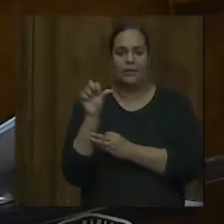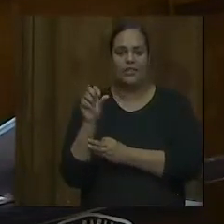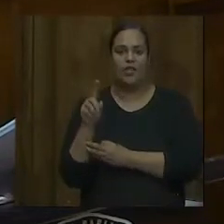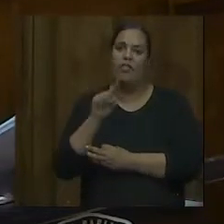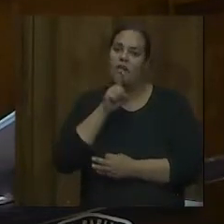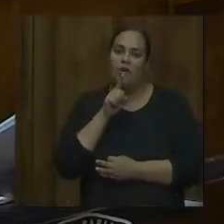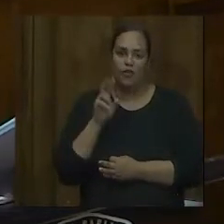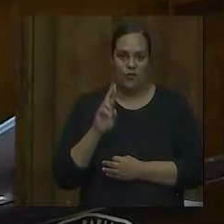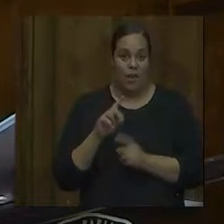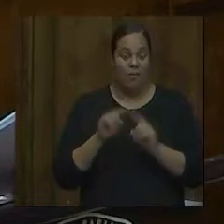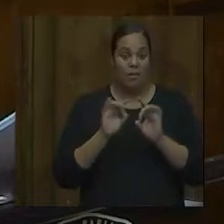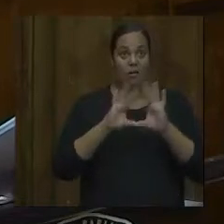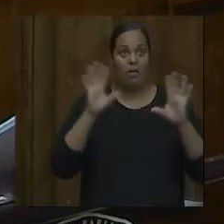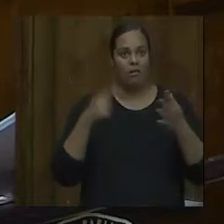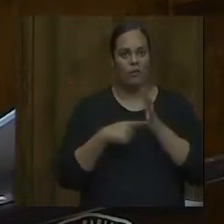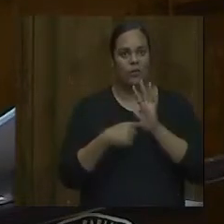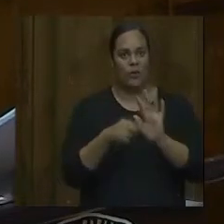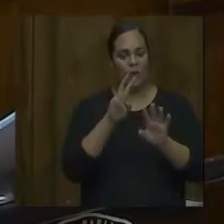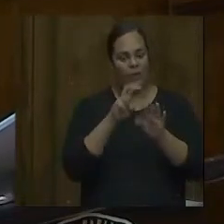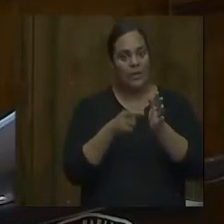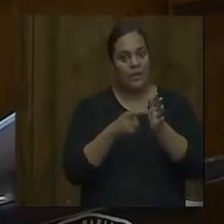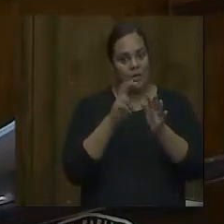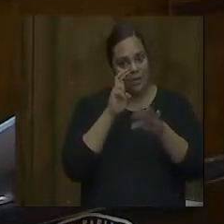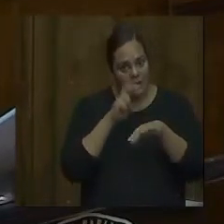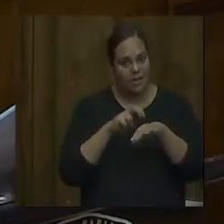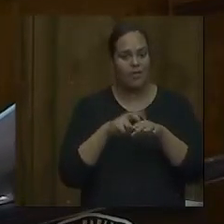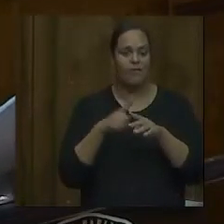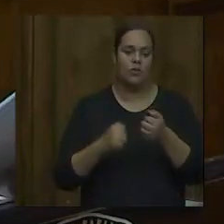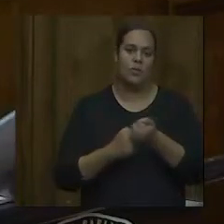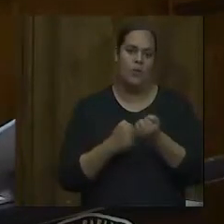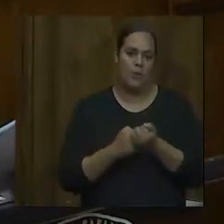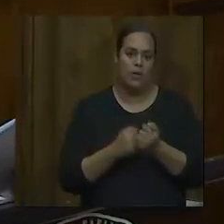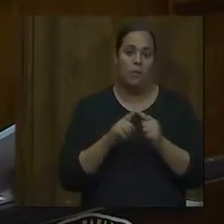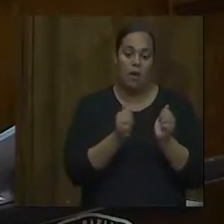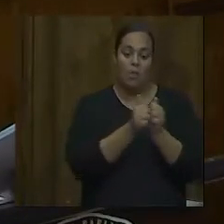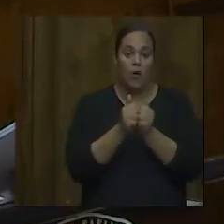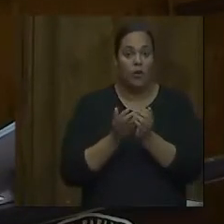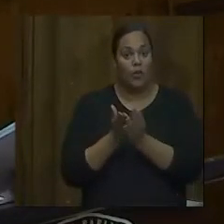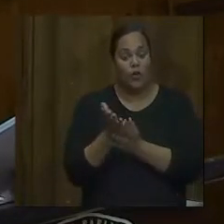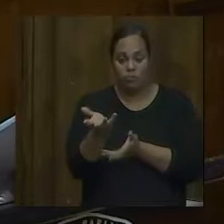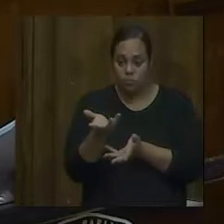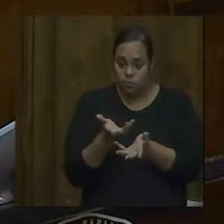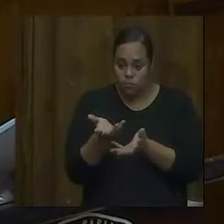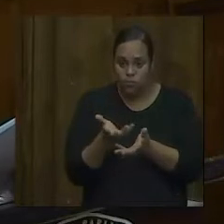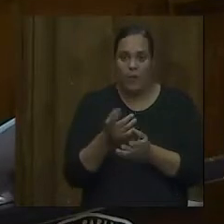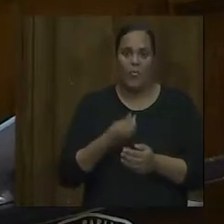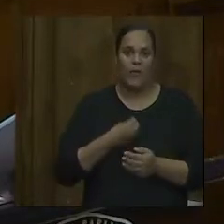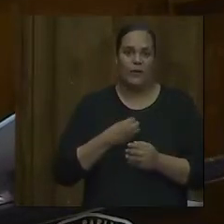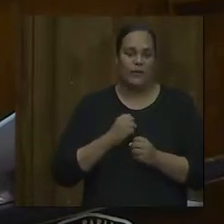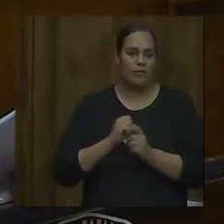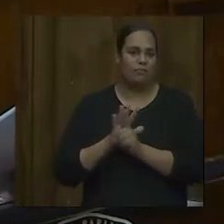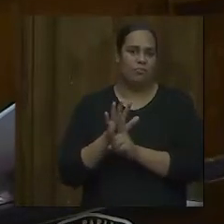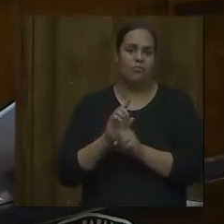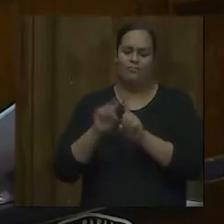103,266,000 rand, a clear indication of the need for support in this sector. Through partnerships and collaborations, youth were exposed to